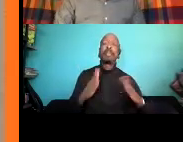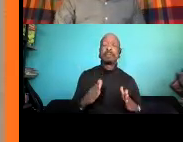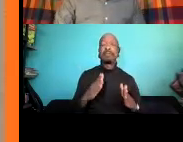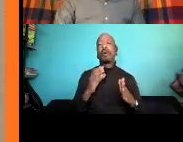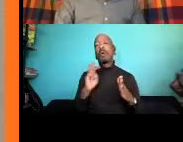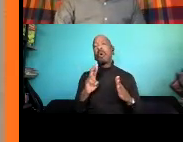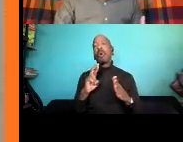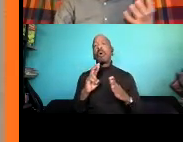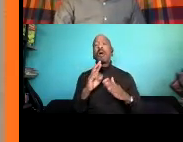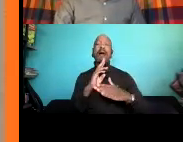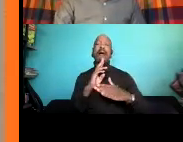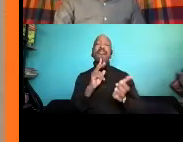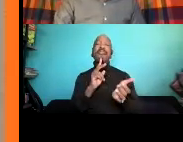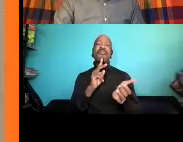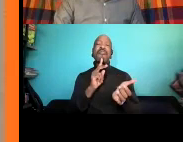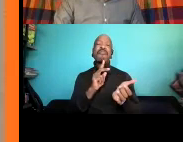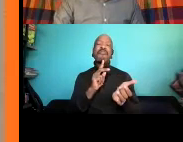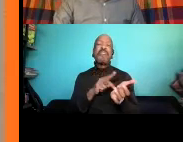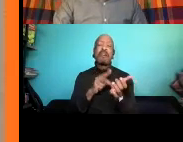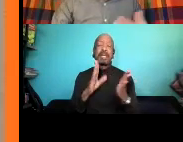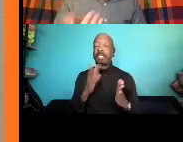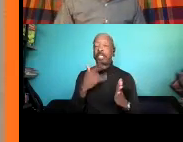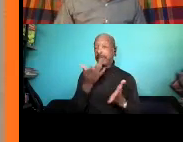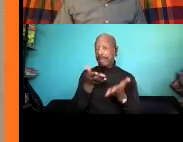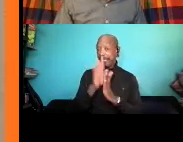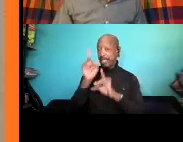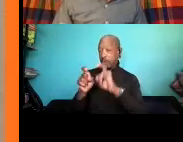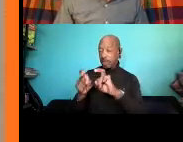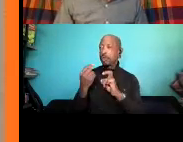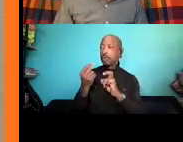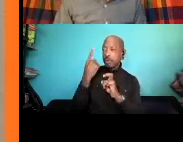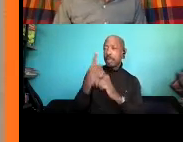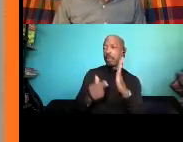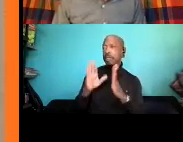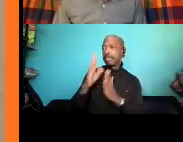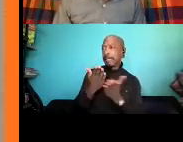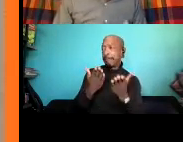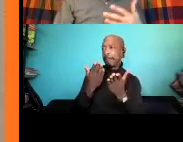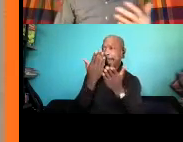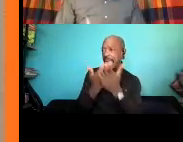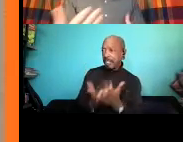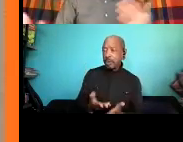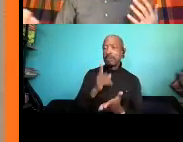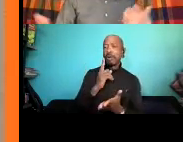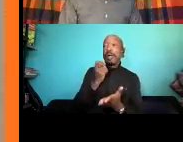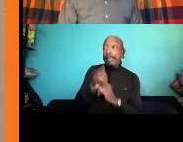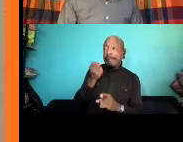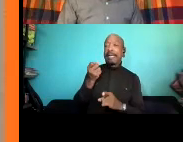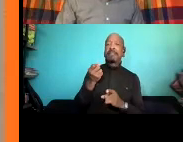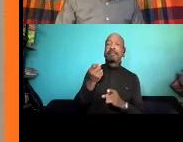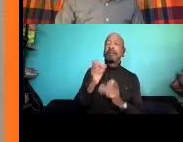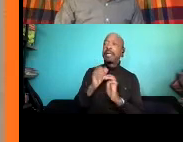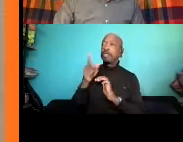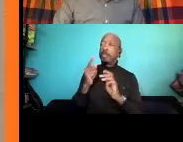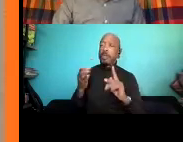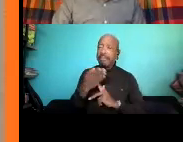asking questions to get you to surface what's important to you, trying to understand what some of the factors that will impact how you navigate, in this case,